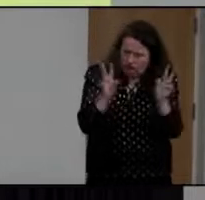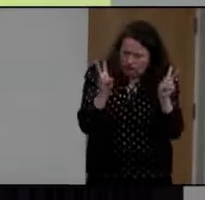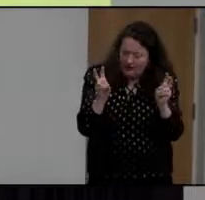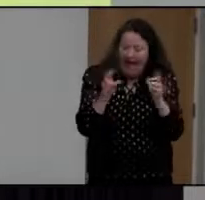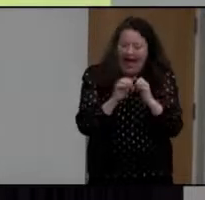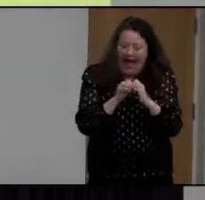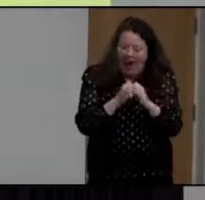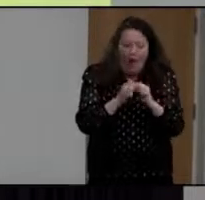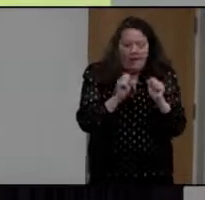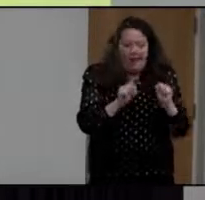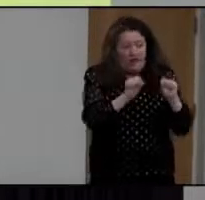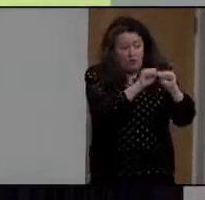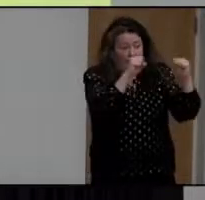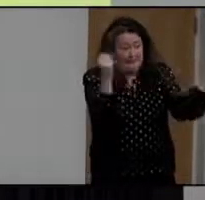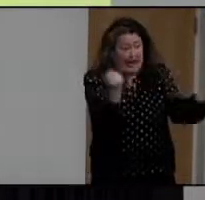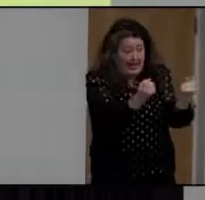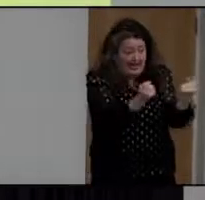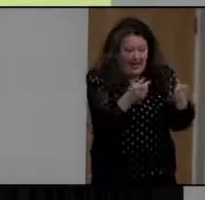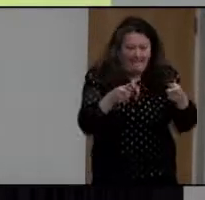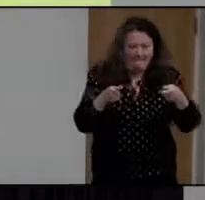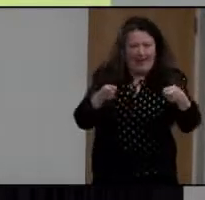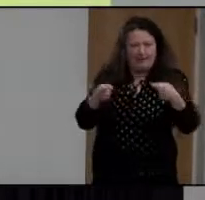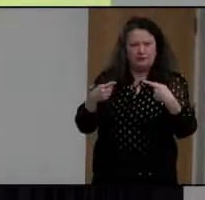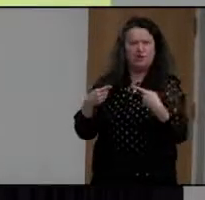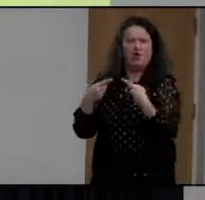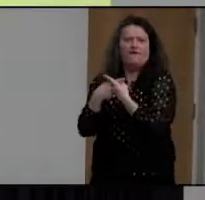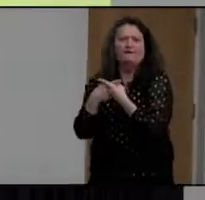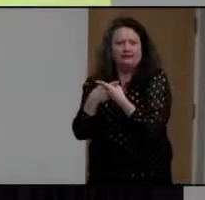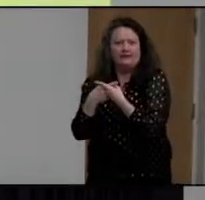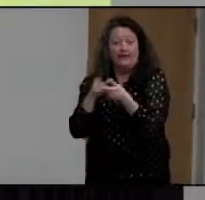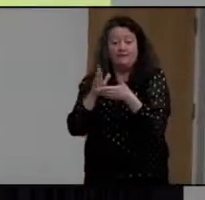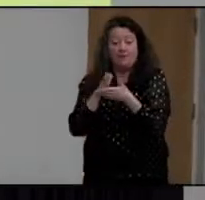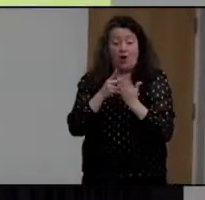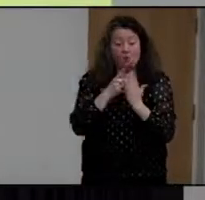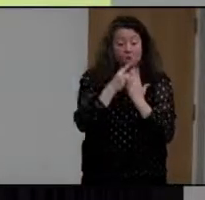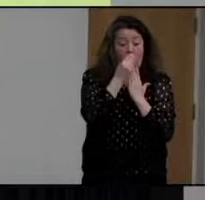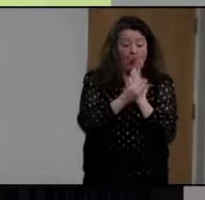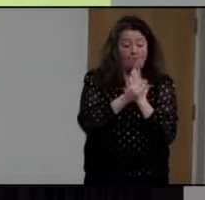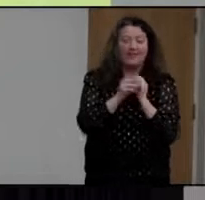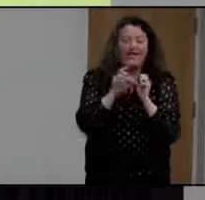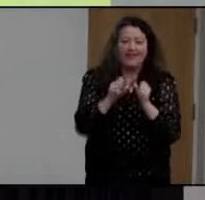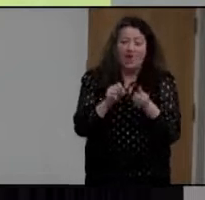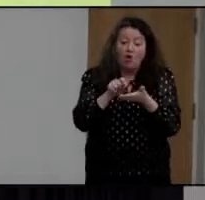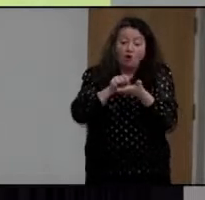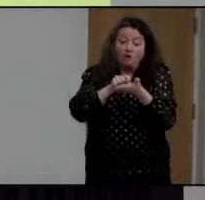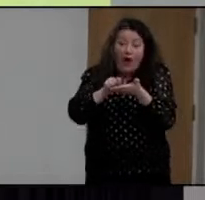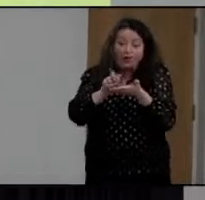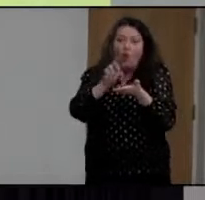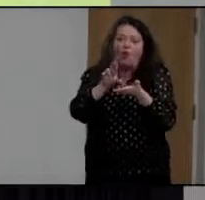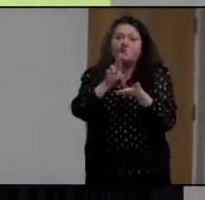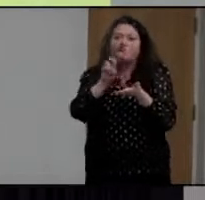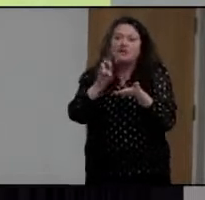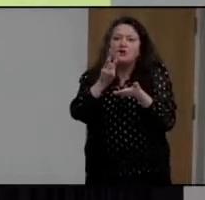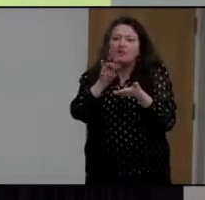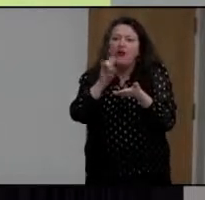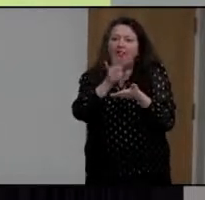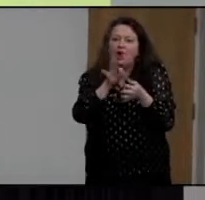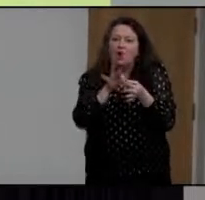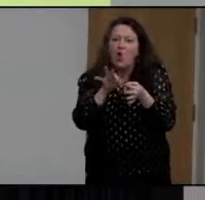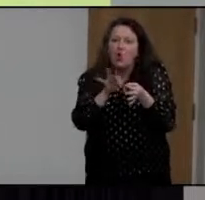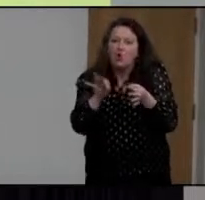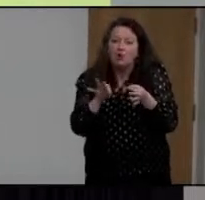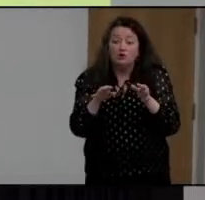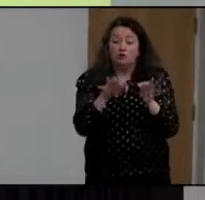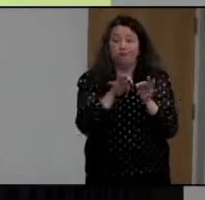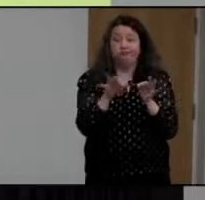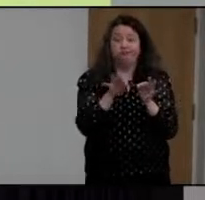approach and manage the conflict of programs able to write or rewrite their own code? What controls